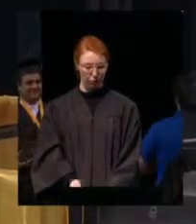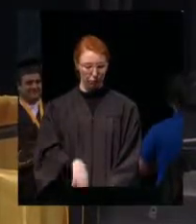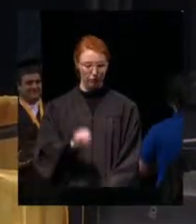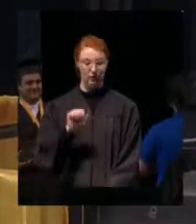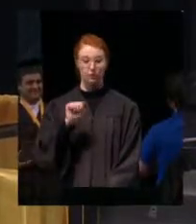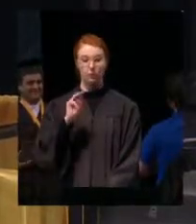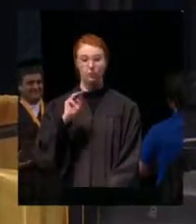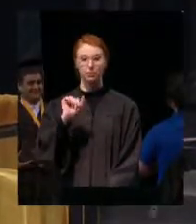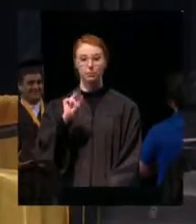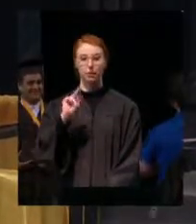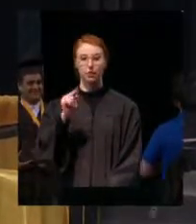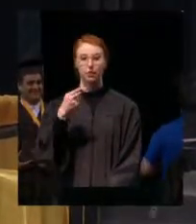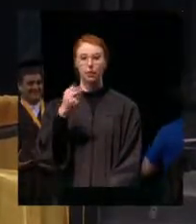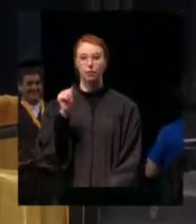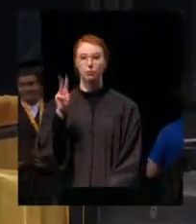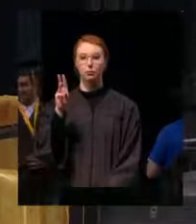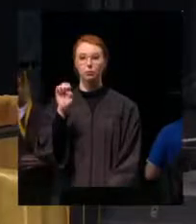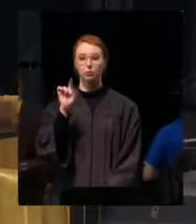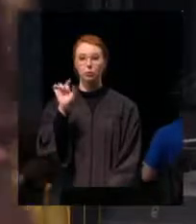Samantha Wetch.